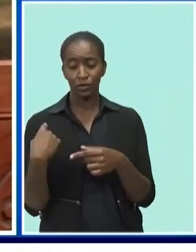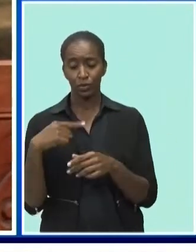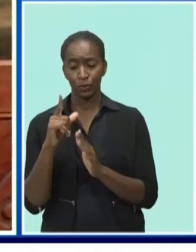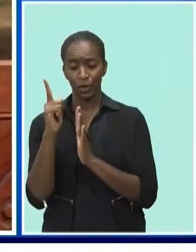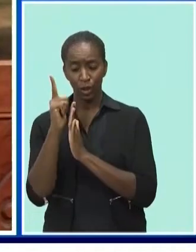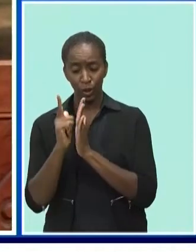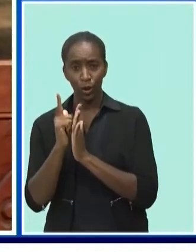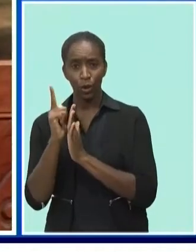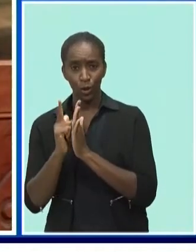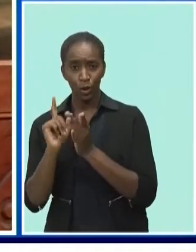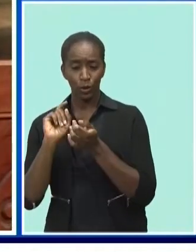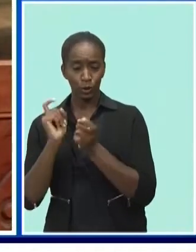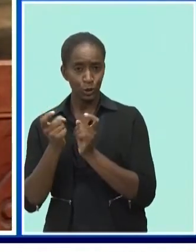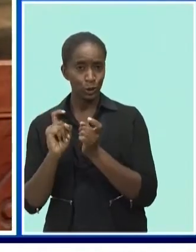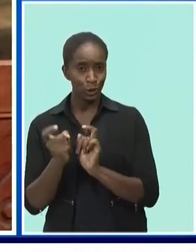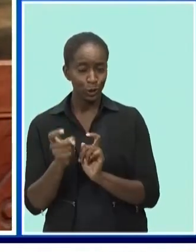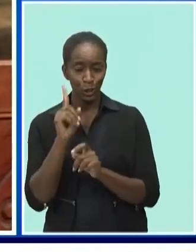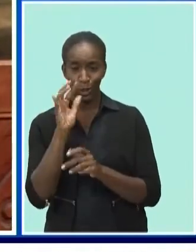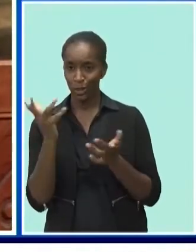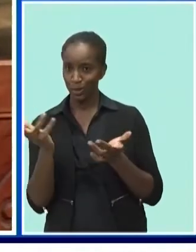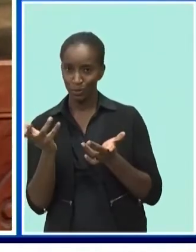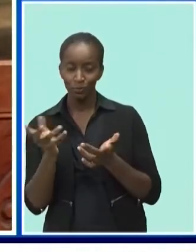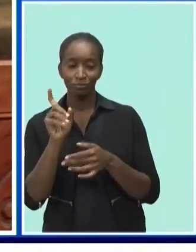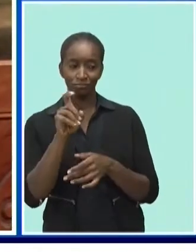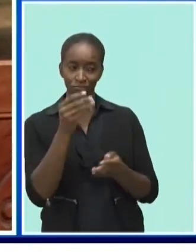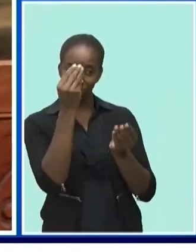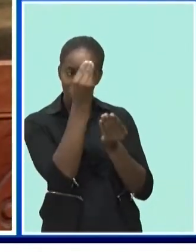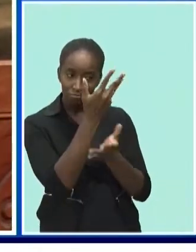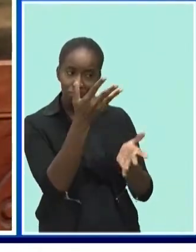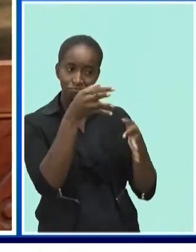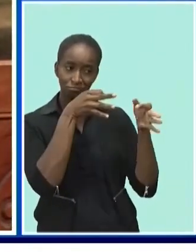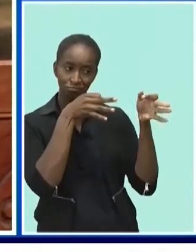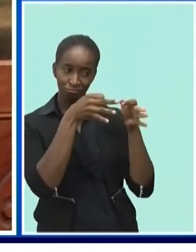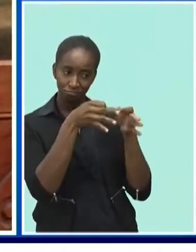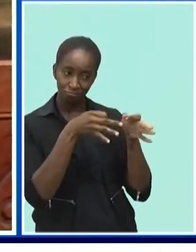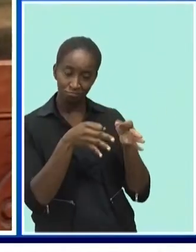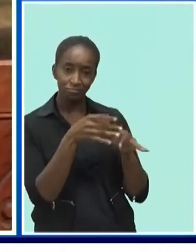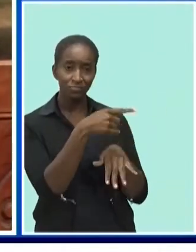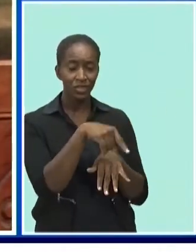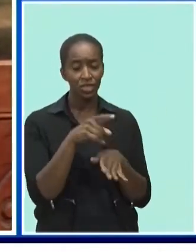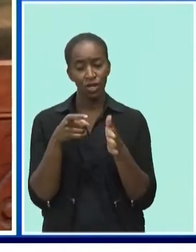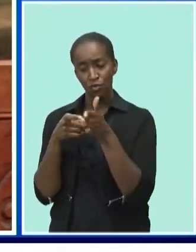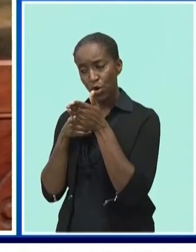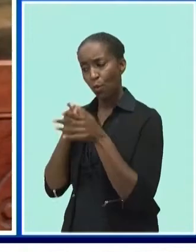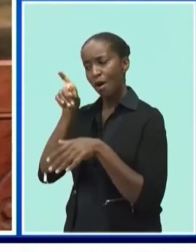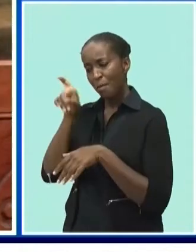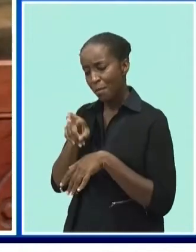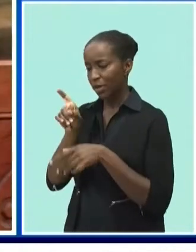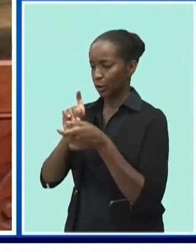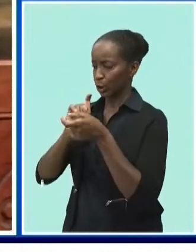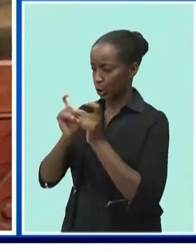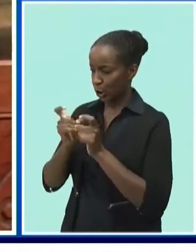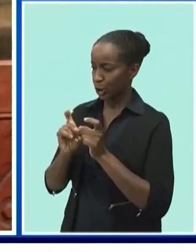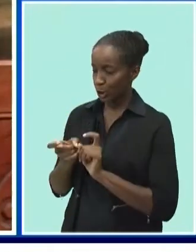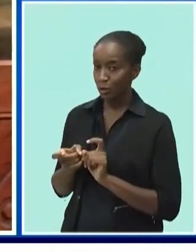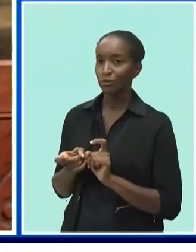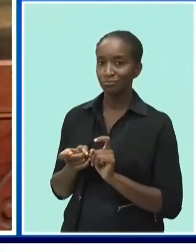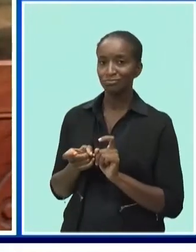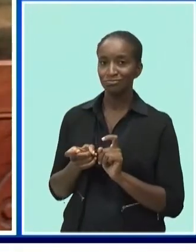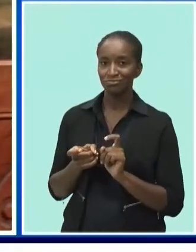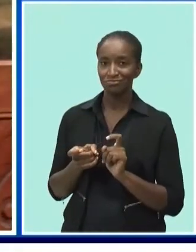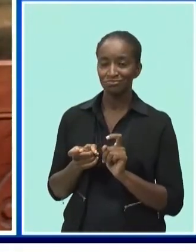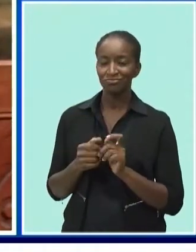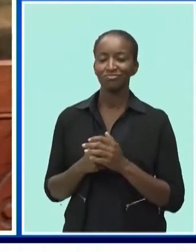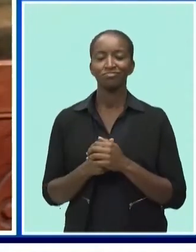changes and other adjustments that we were required to make in our jurisdiction. It is